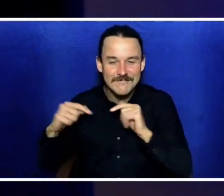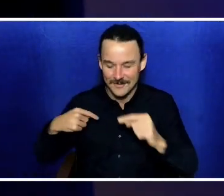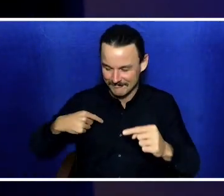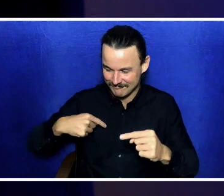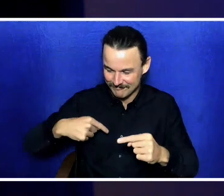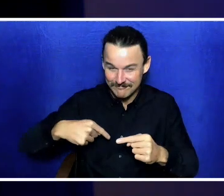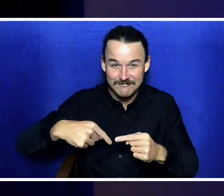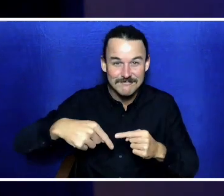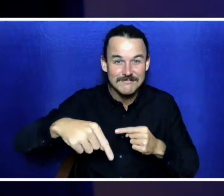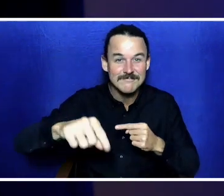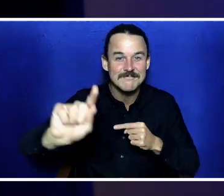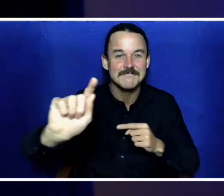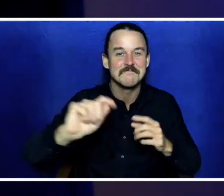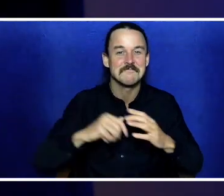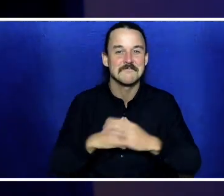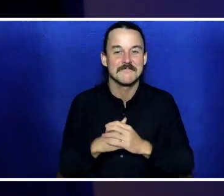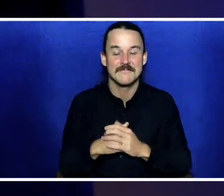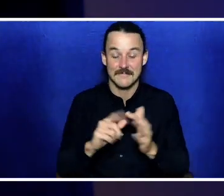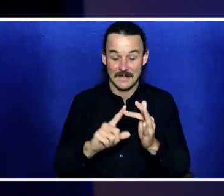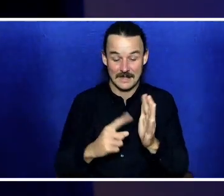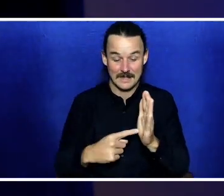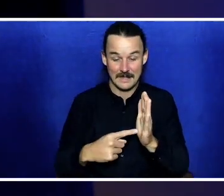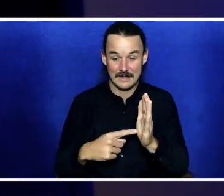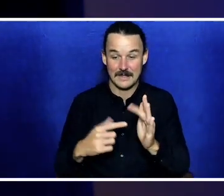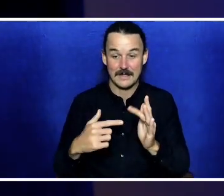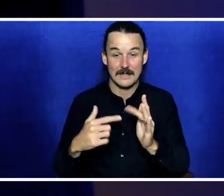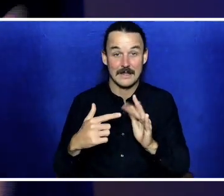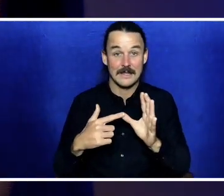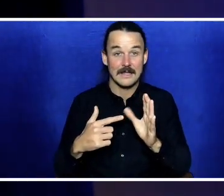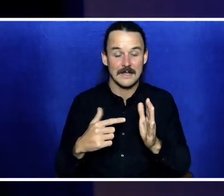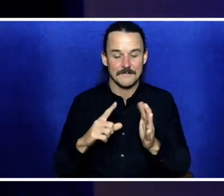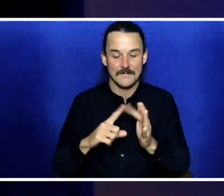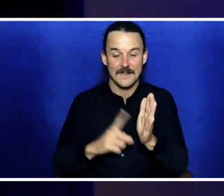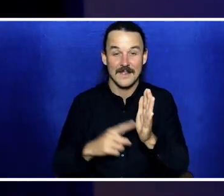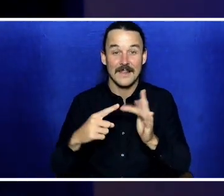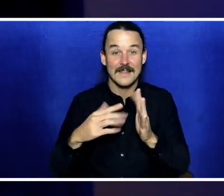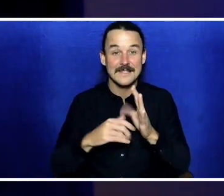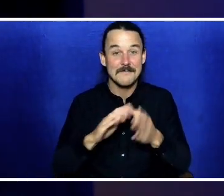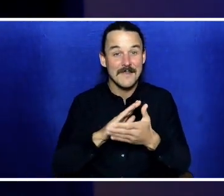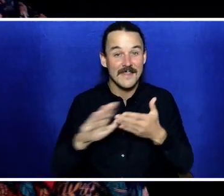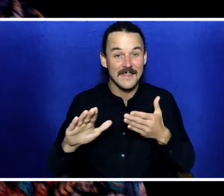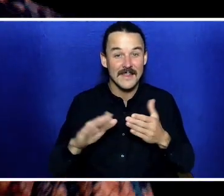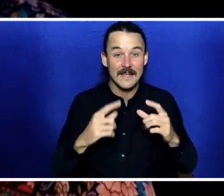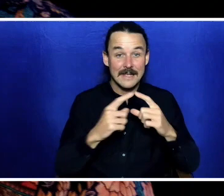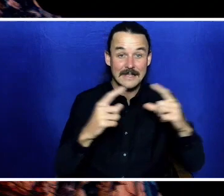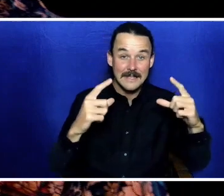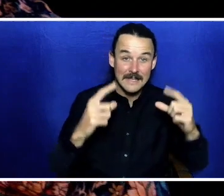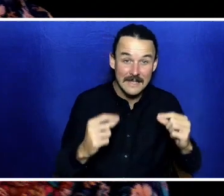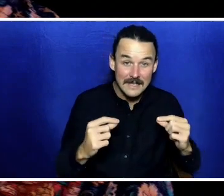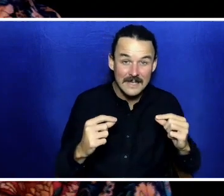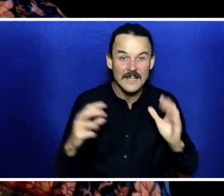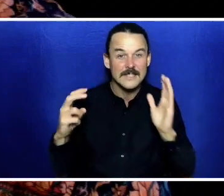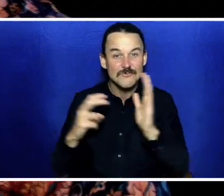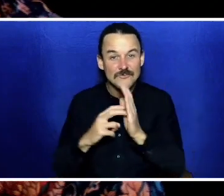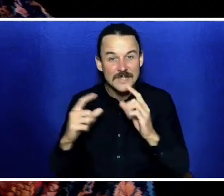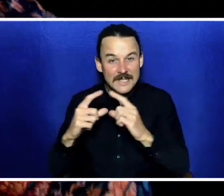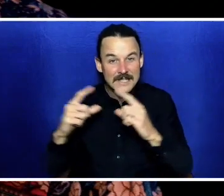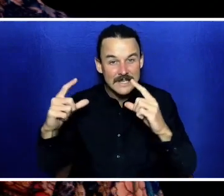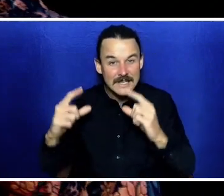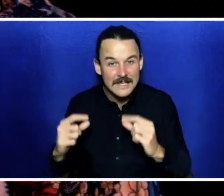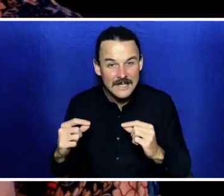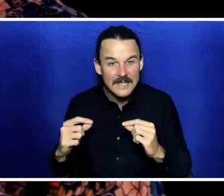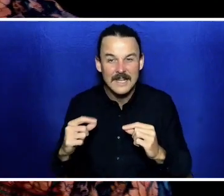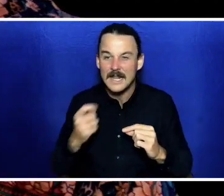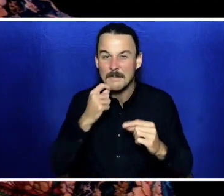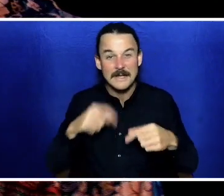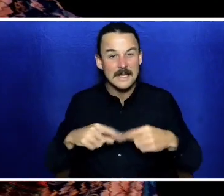approaching subscriptions and indeed single tickets a little bit differently next year. What can we expect? Yes, we've tried to embrace